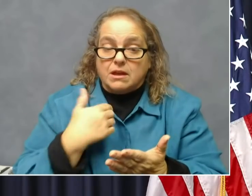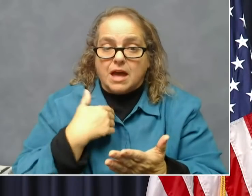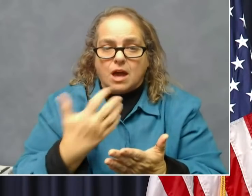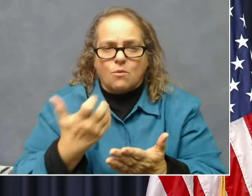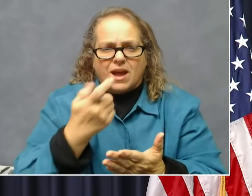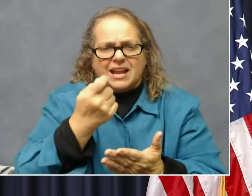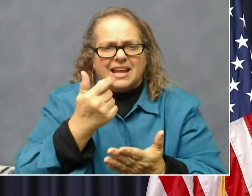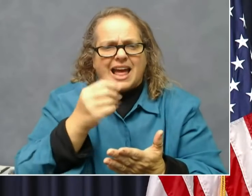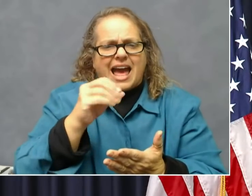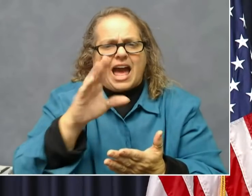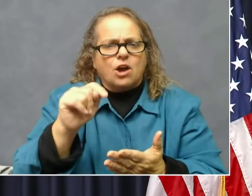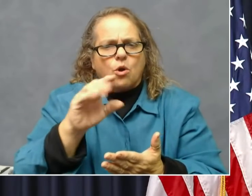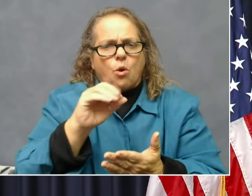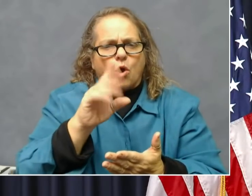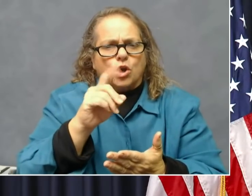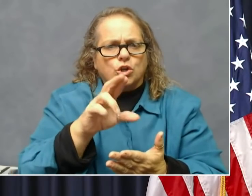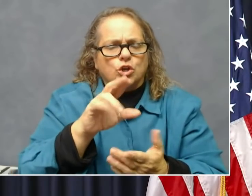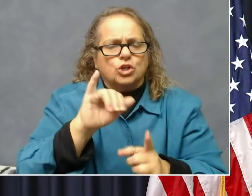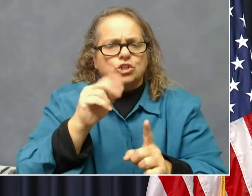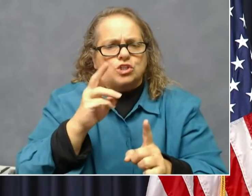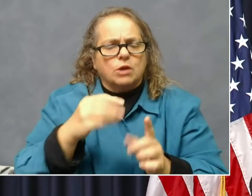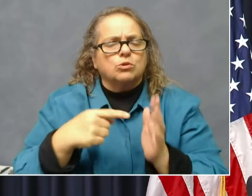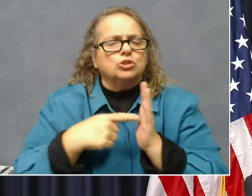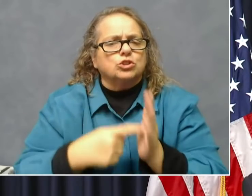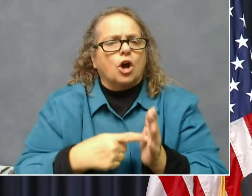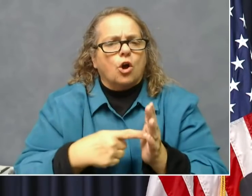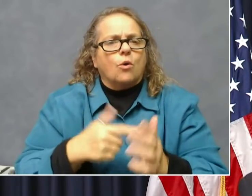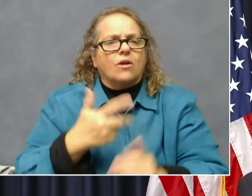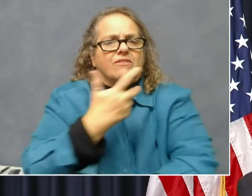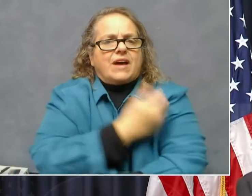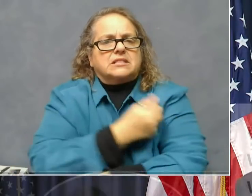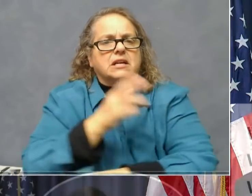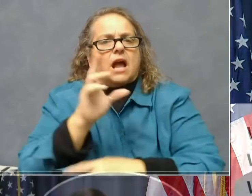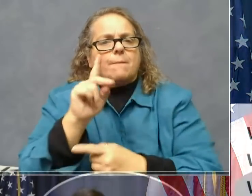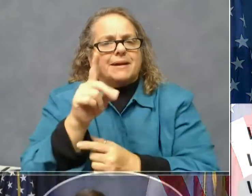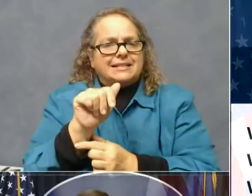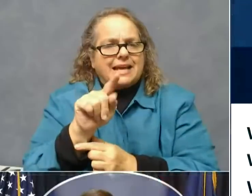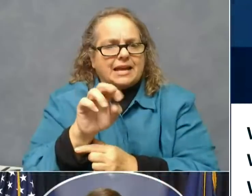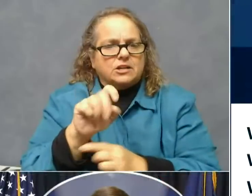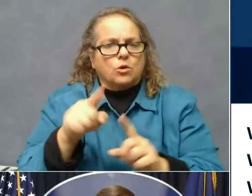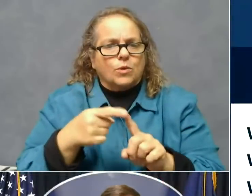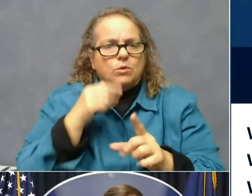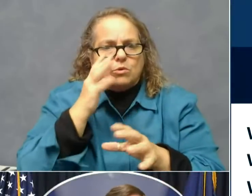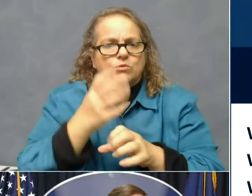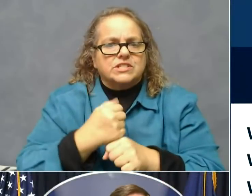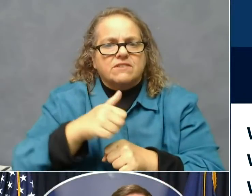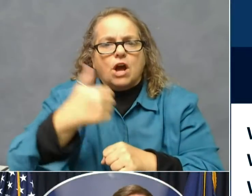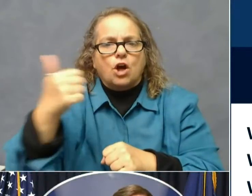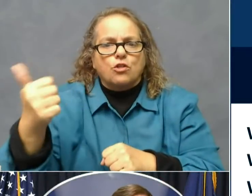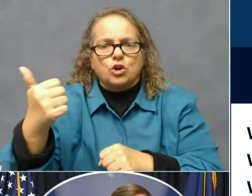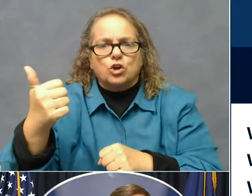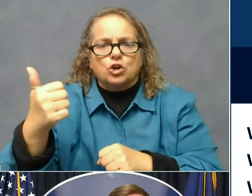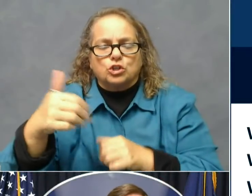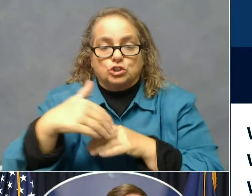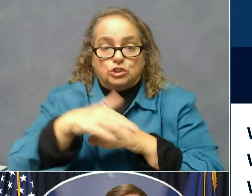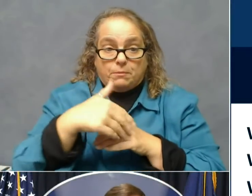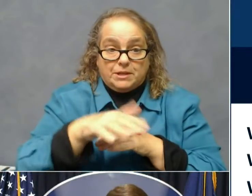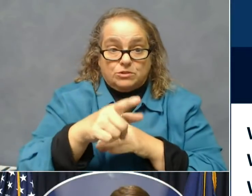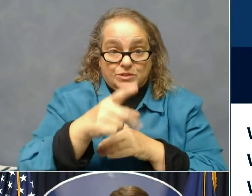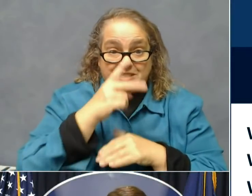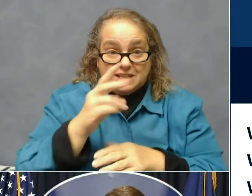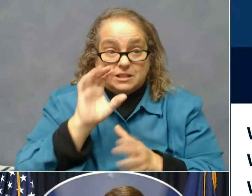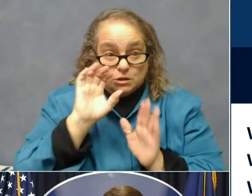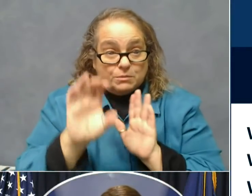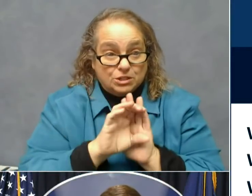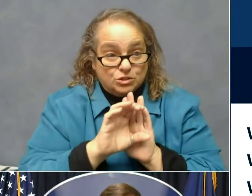and let's show the vaccine update about when we're going to be receiving other shipments. So all these pictures you've been seeing,